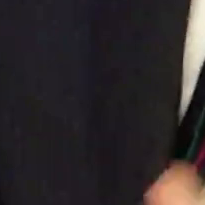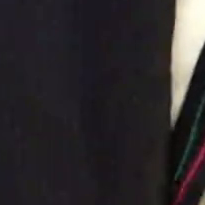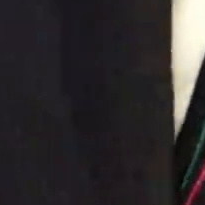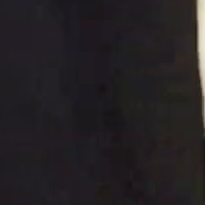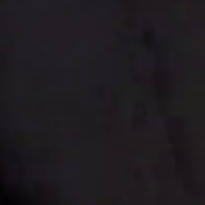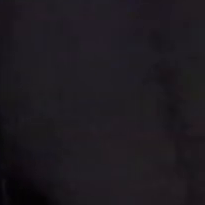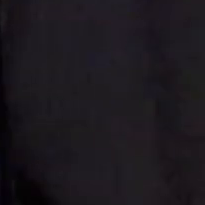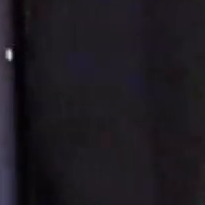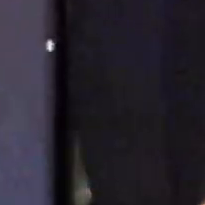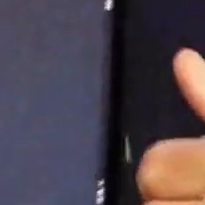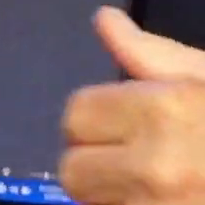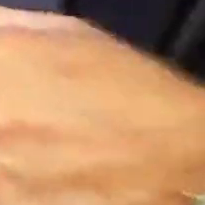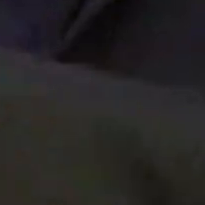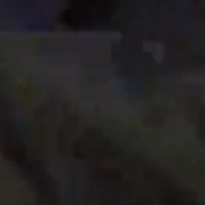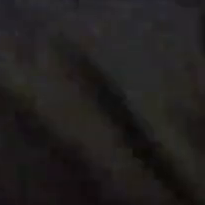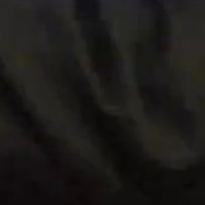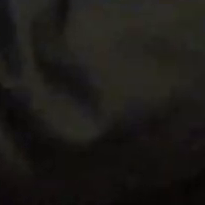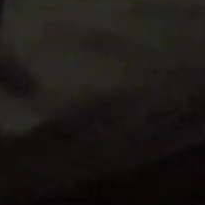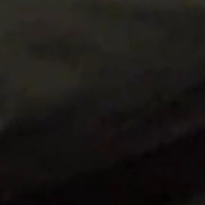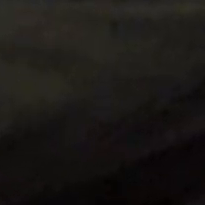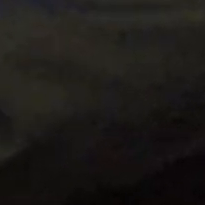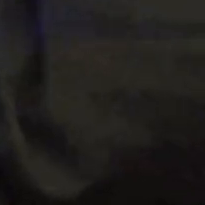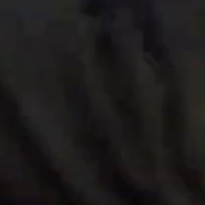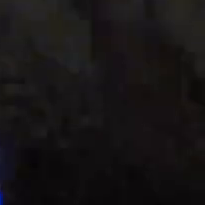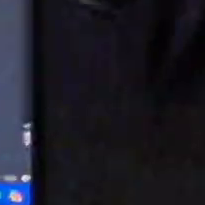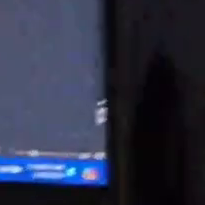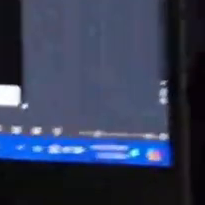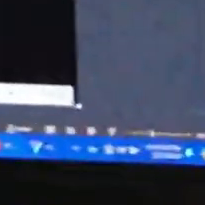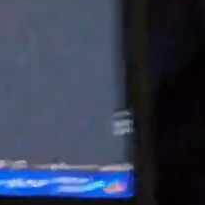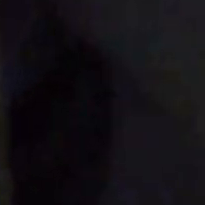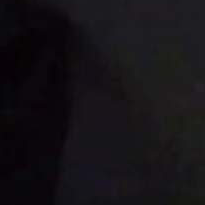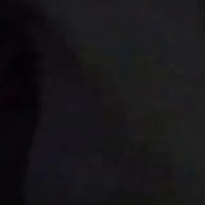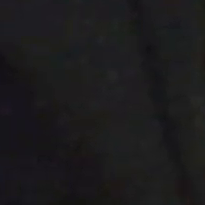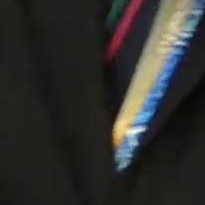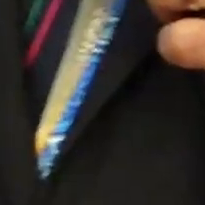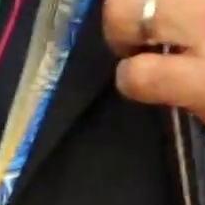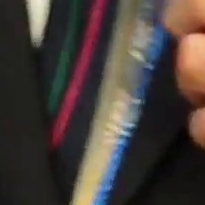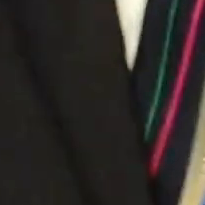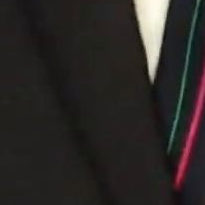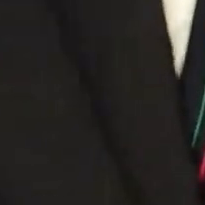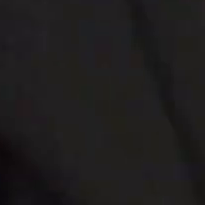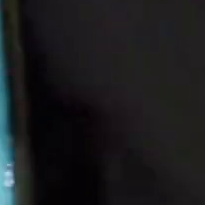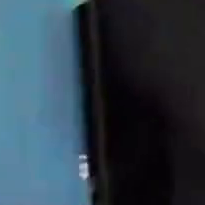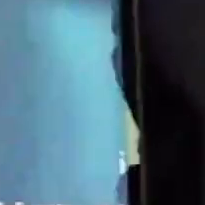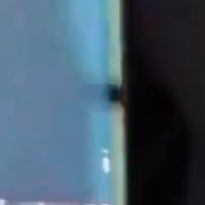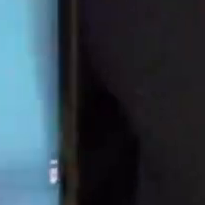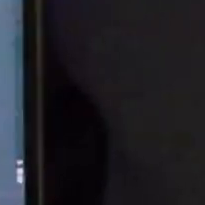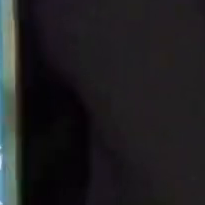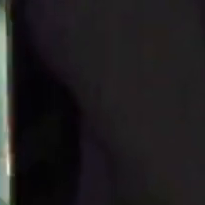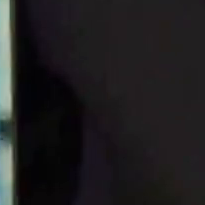Huh? Oh, he's repeating. We're good. Now just continue to watch this grow.